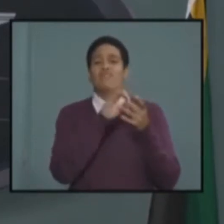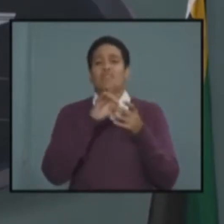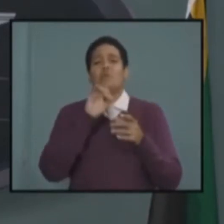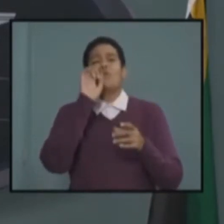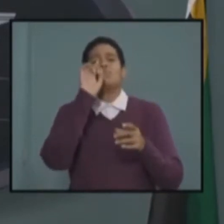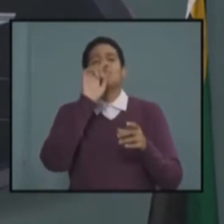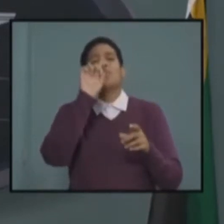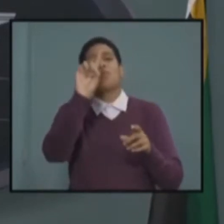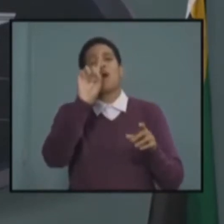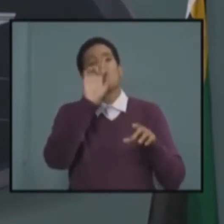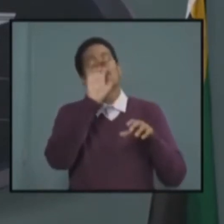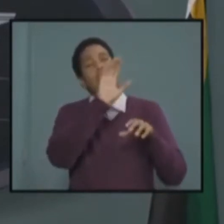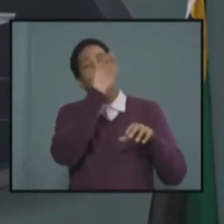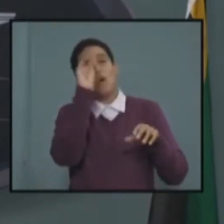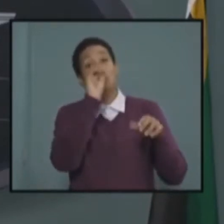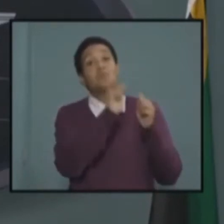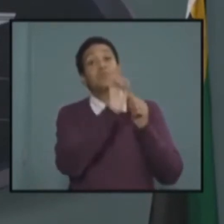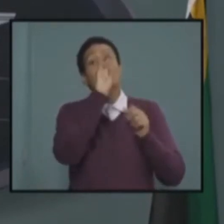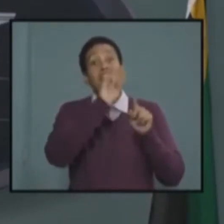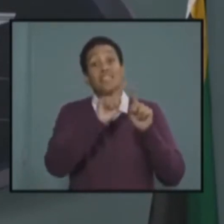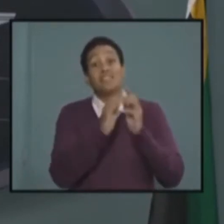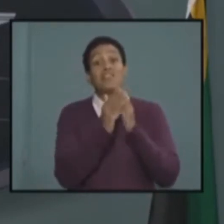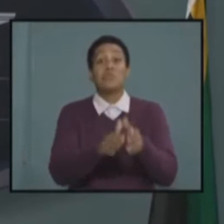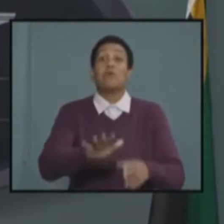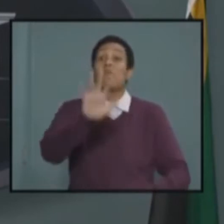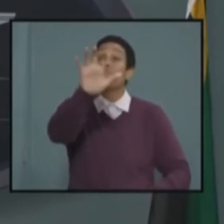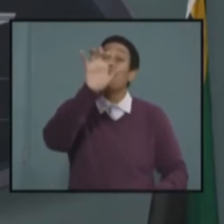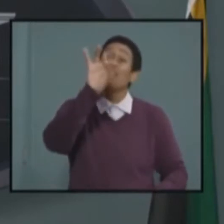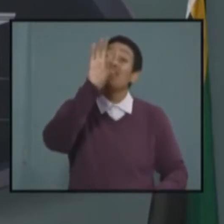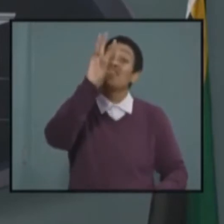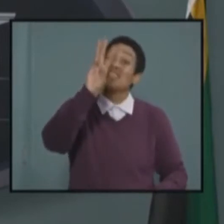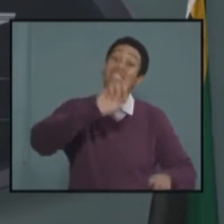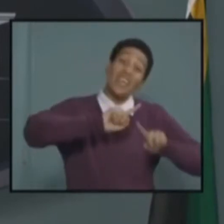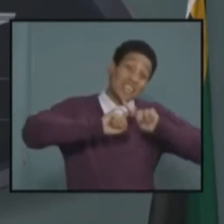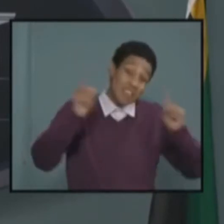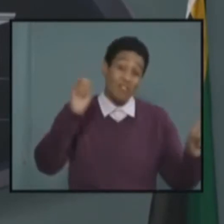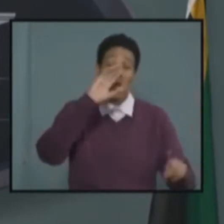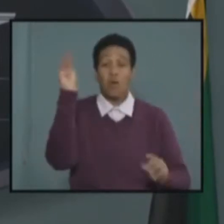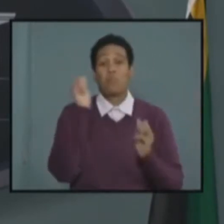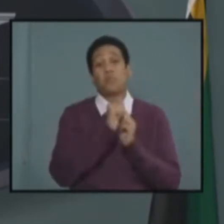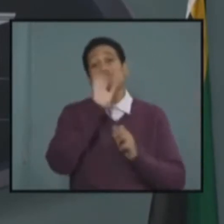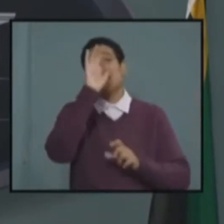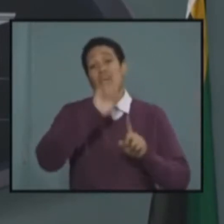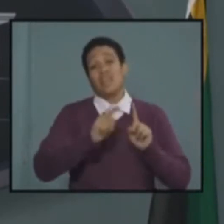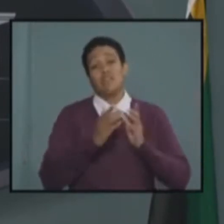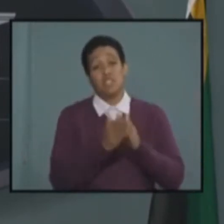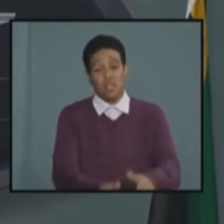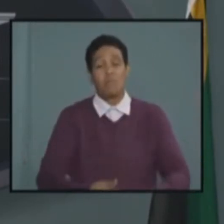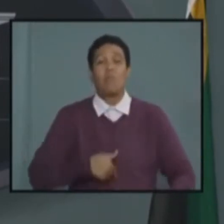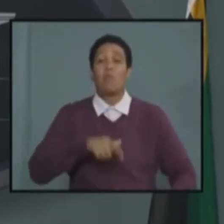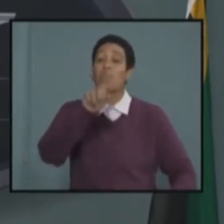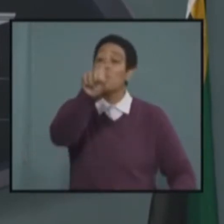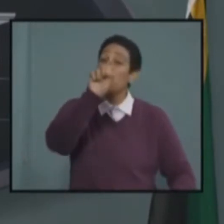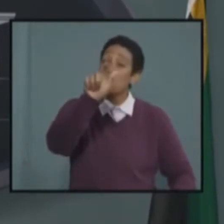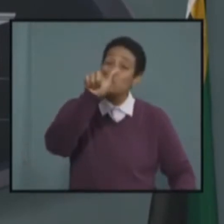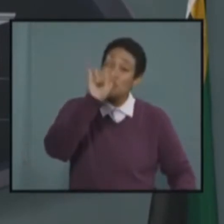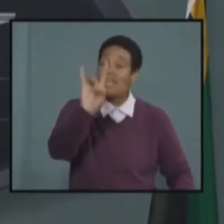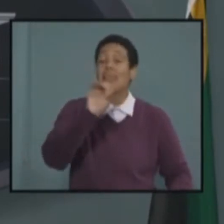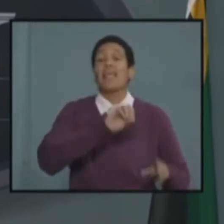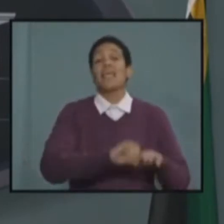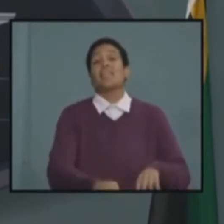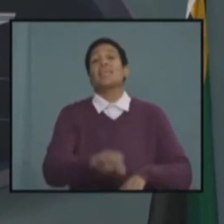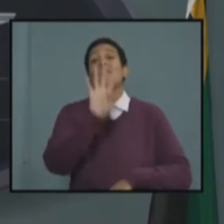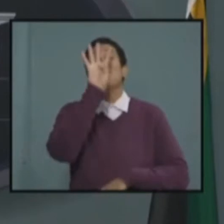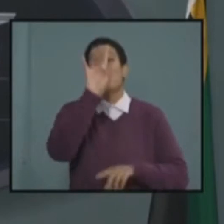We have 586 on another cruise line across nine ships, and we have 128 across